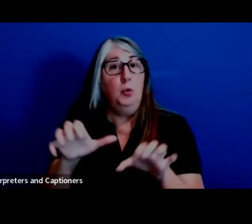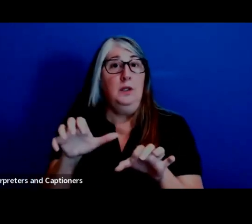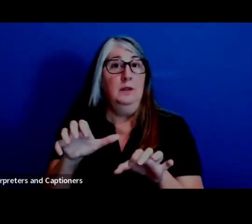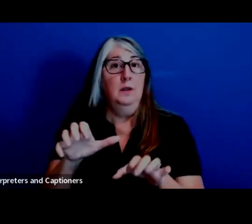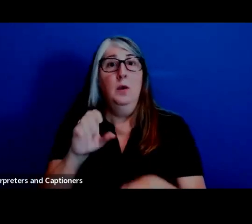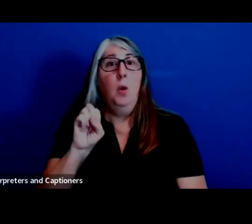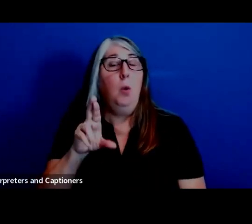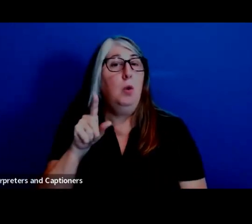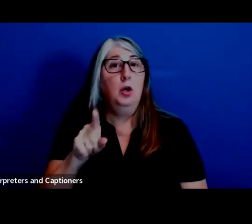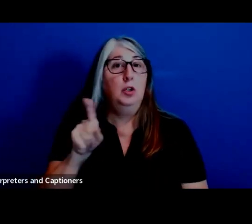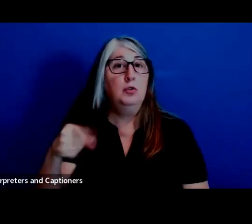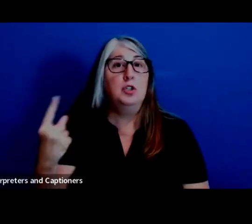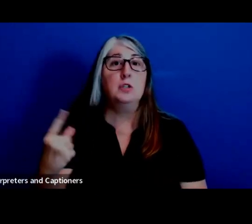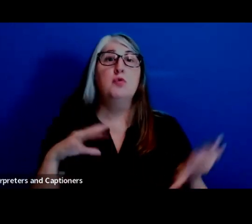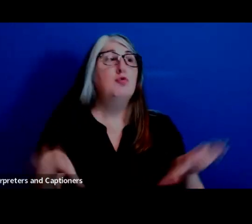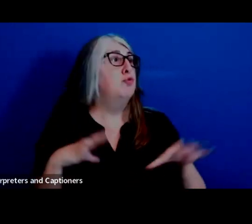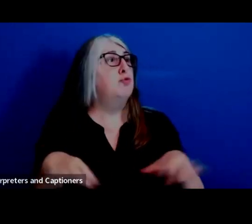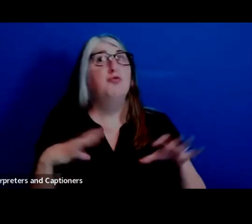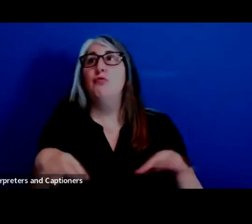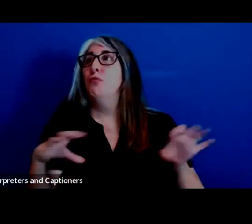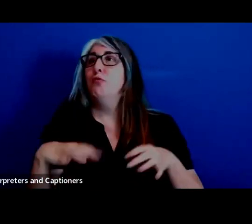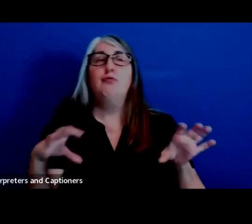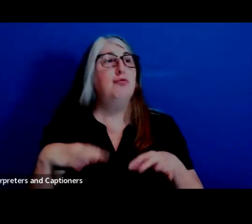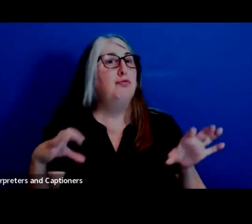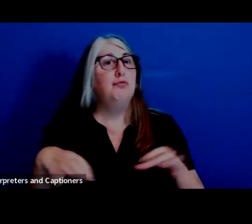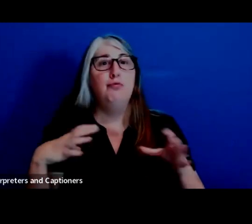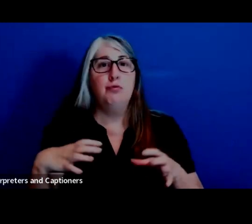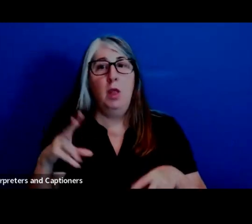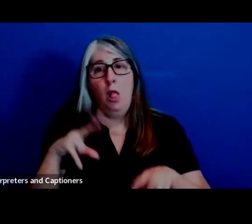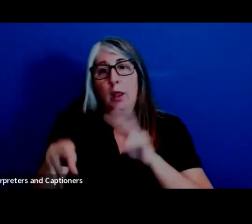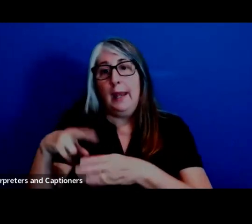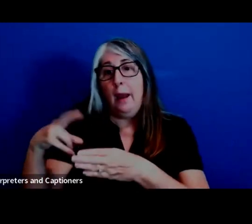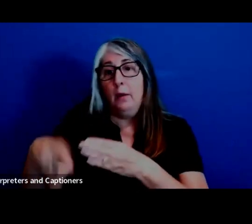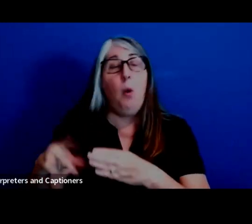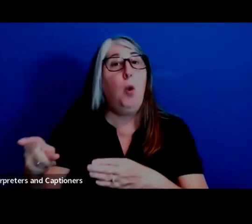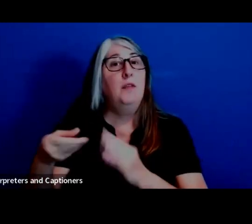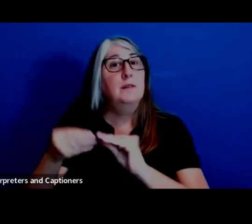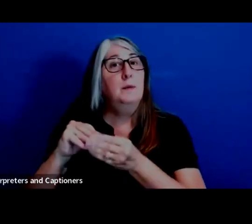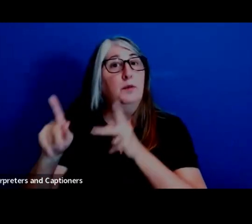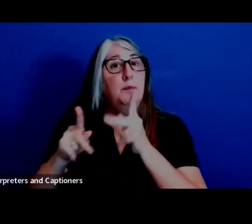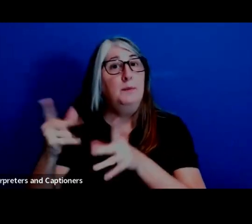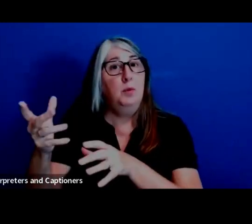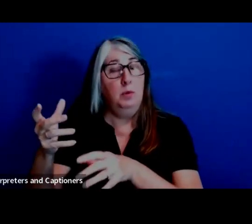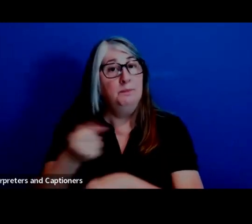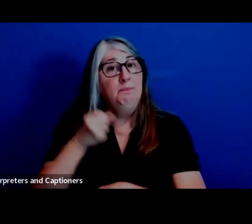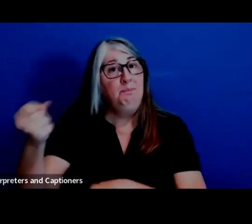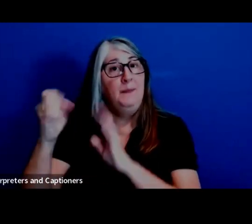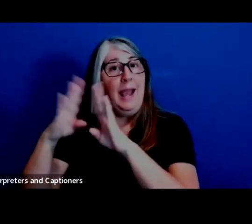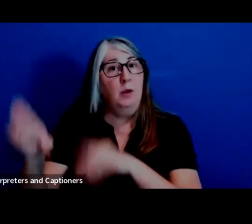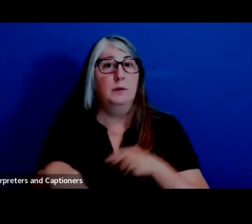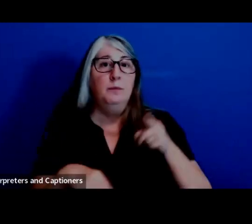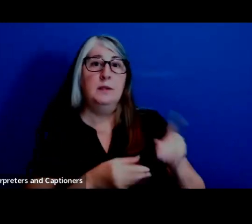you're just kind of stringing them along and looking at outcomes and being like, well, we got this amount of people housing, we got this amount of people